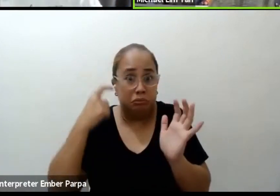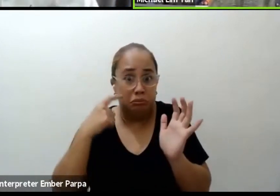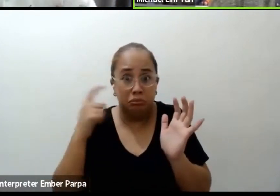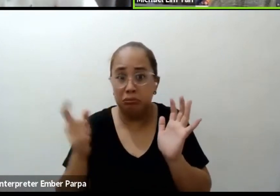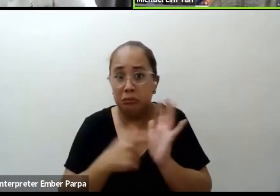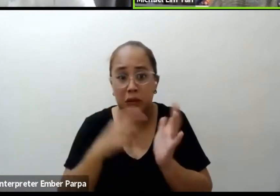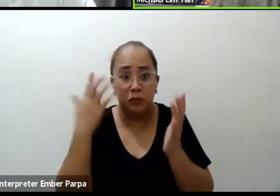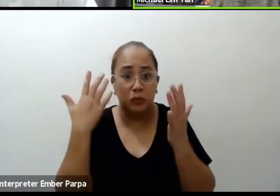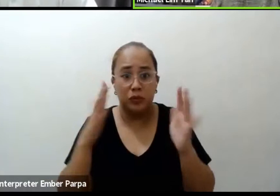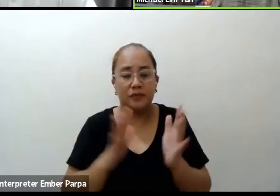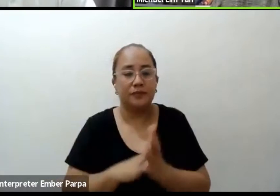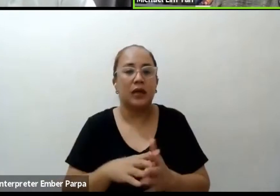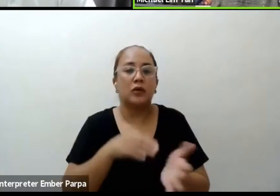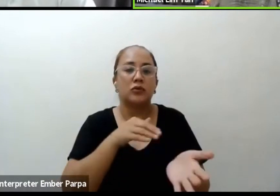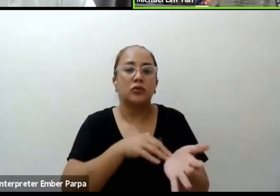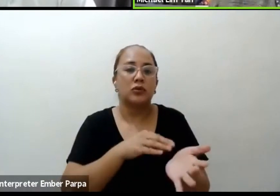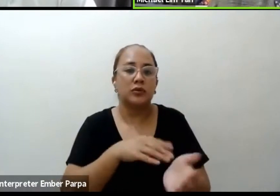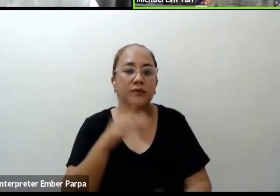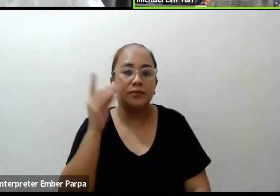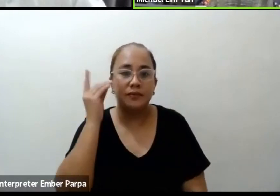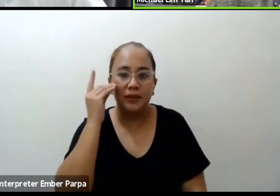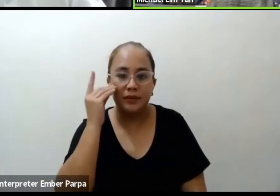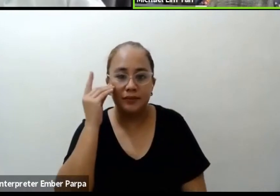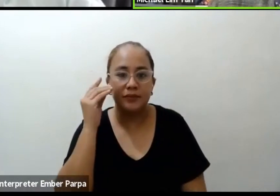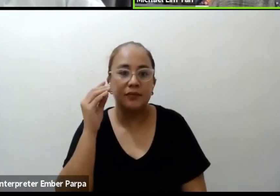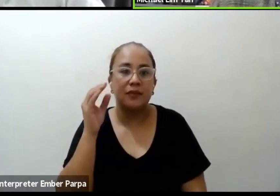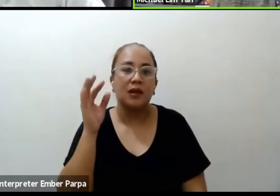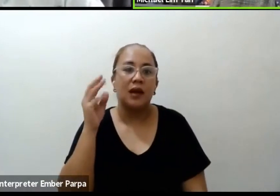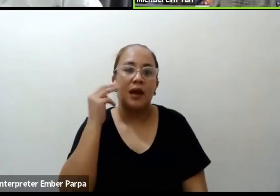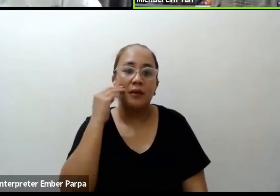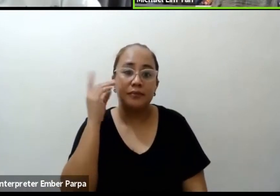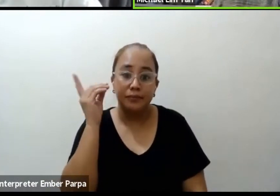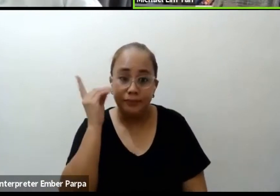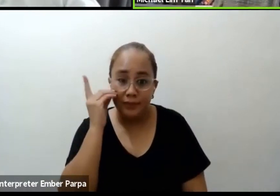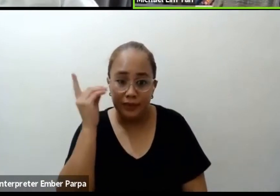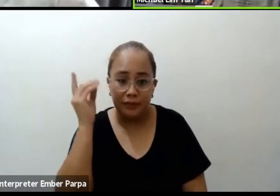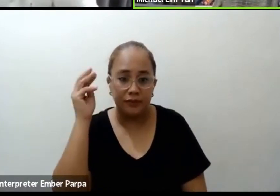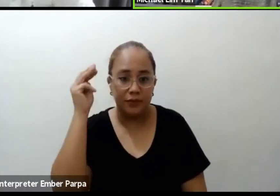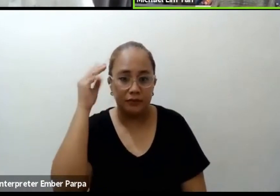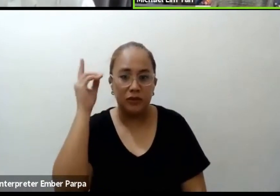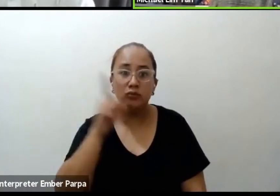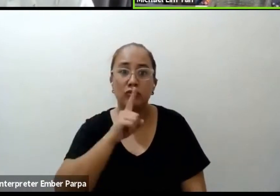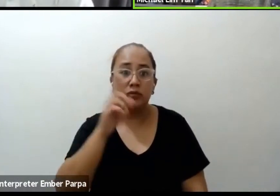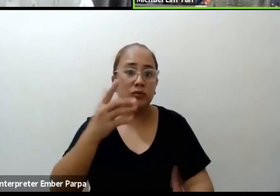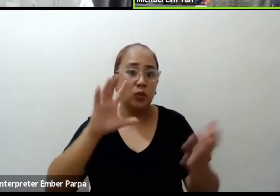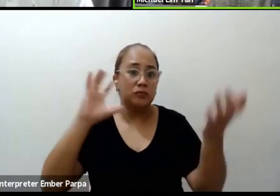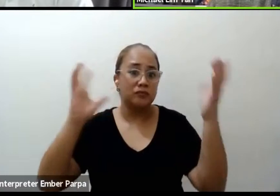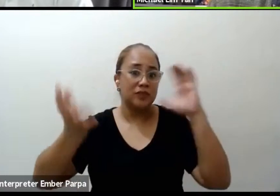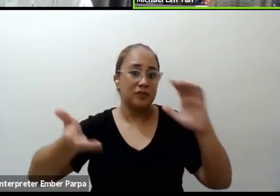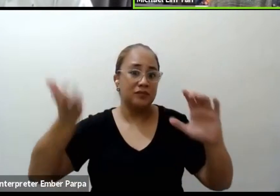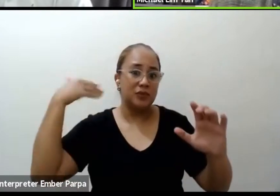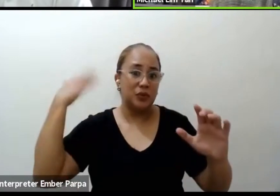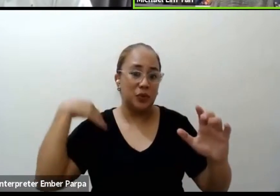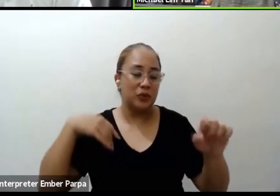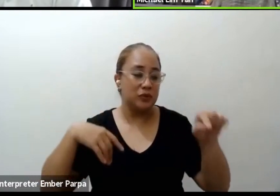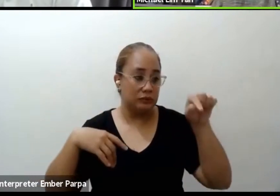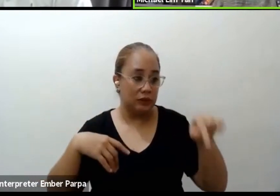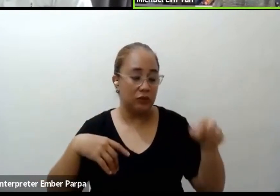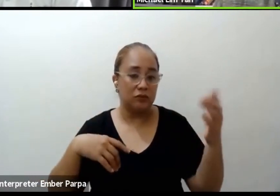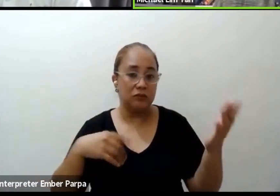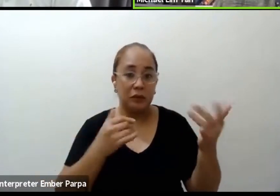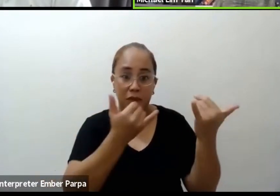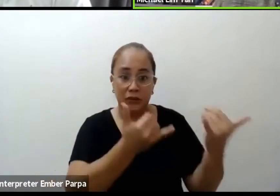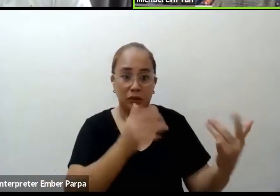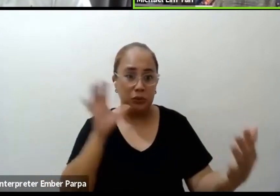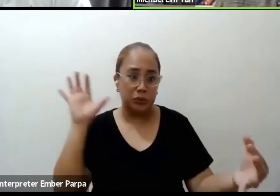course, kay Dr. Dayrit, brings us into the realities of the past being connected to the present. I